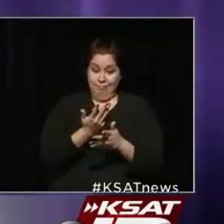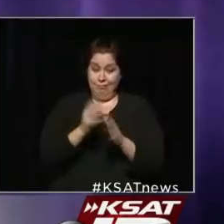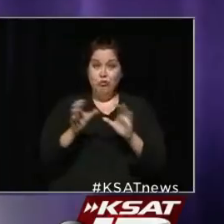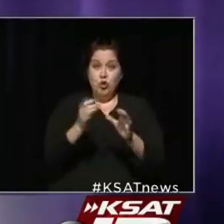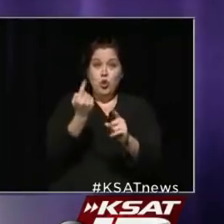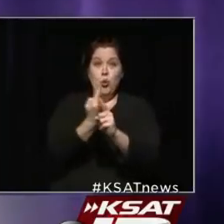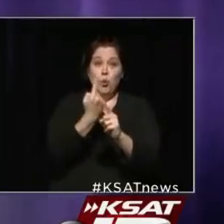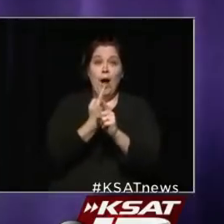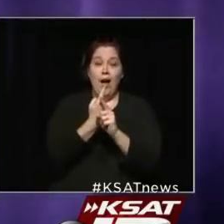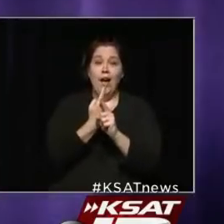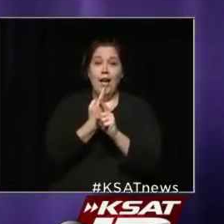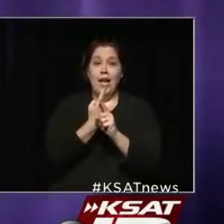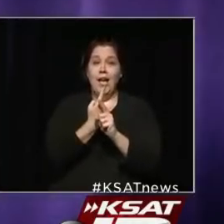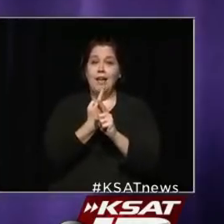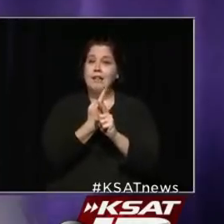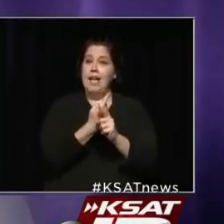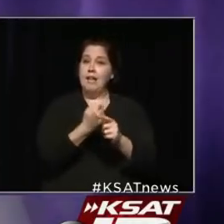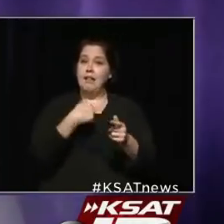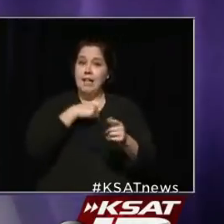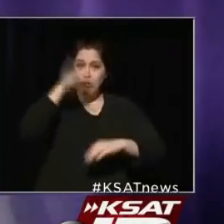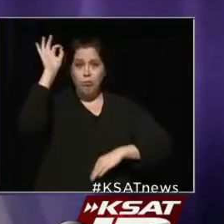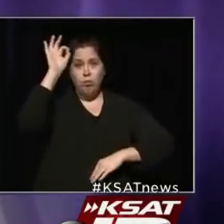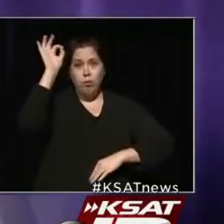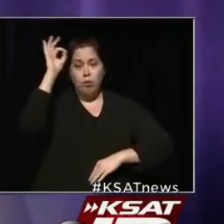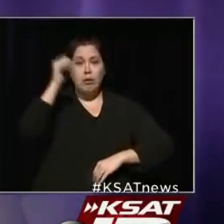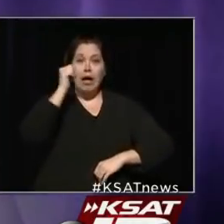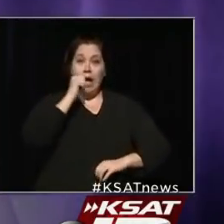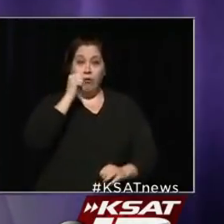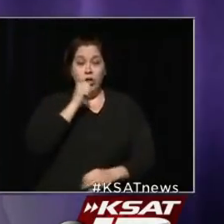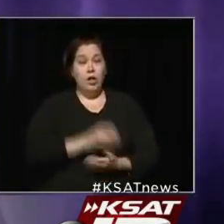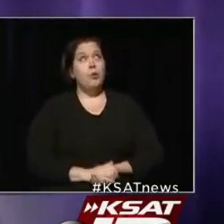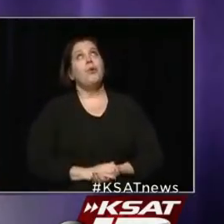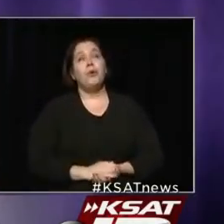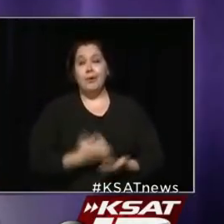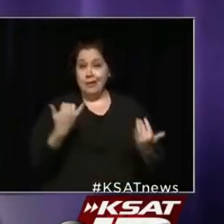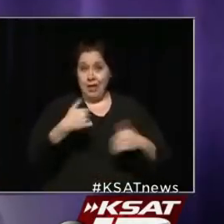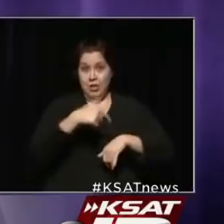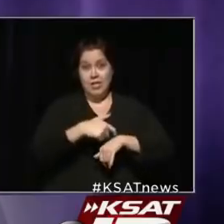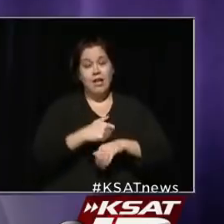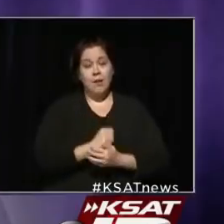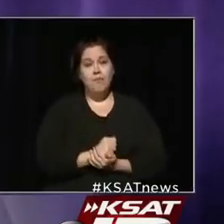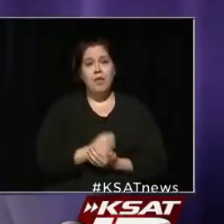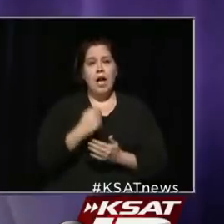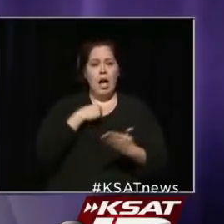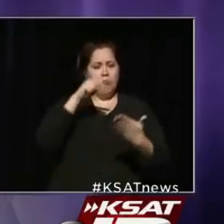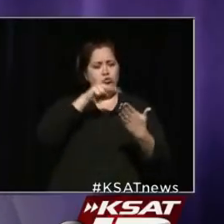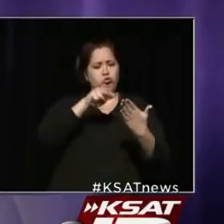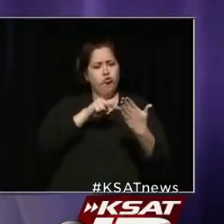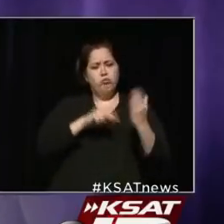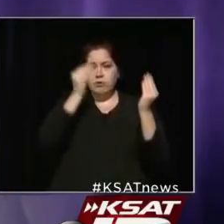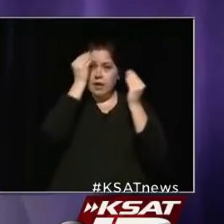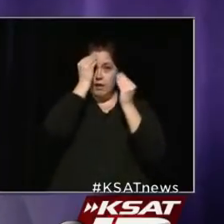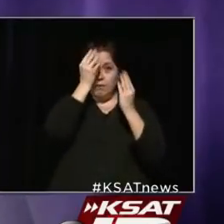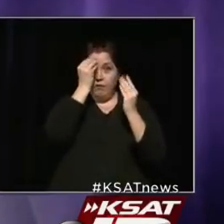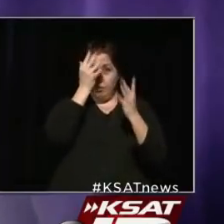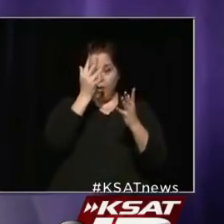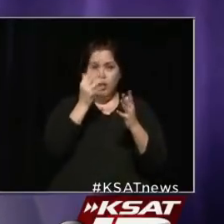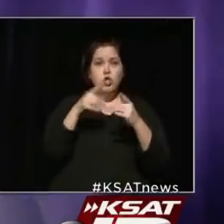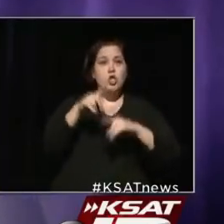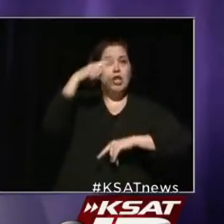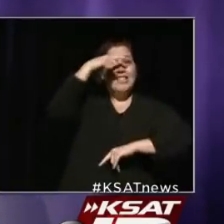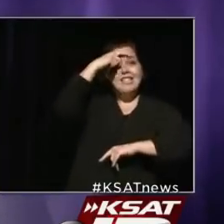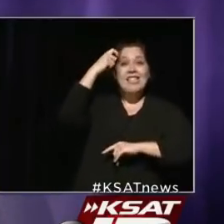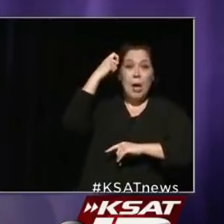and doing the things that we preach about every day, now's the time to do it. I was looking back on some data in the summer when